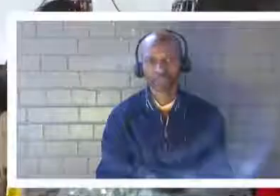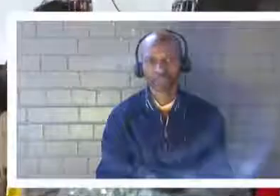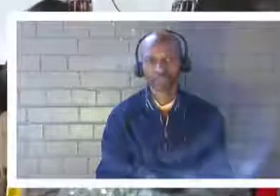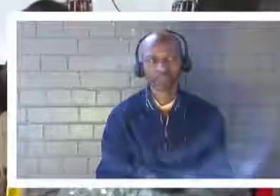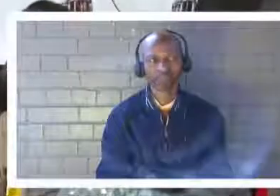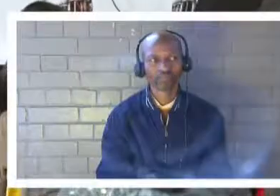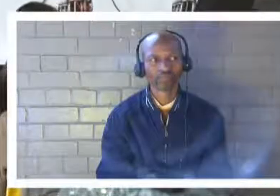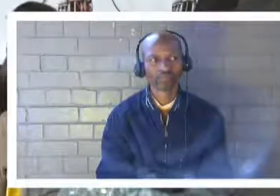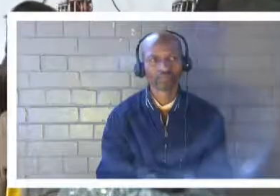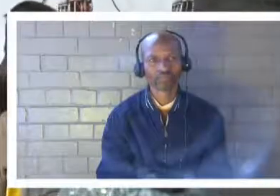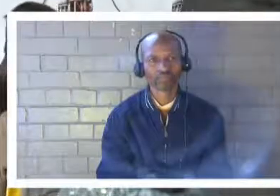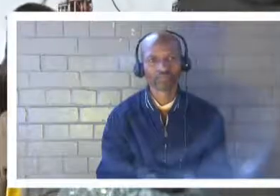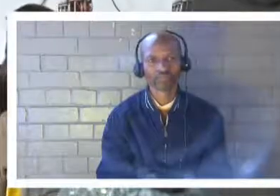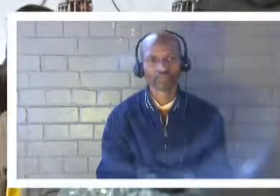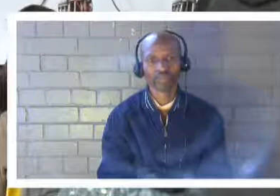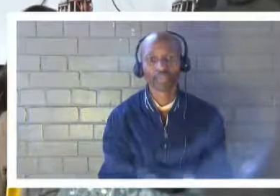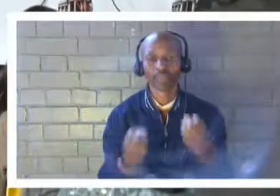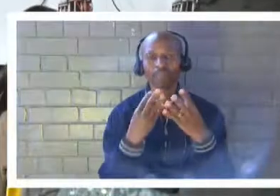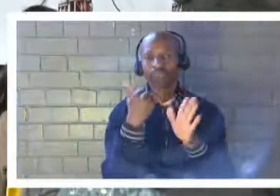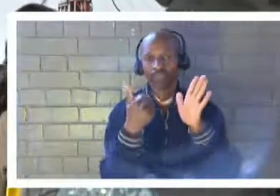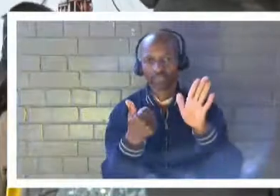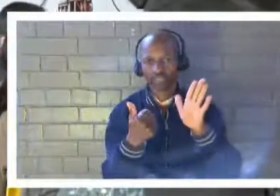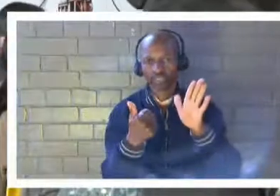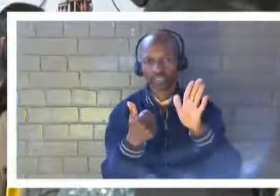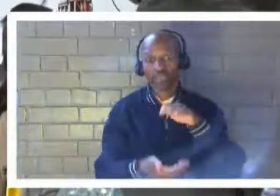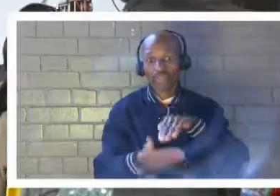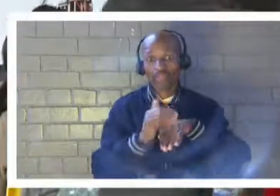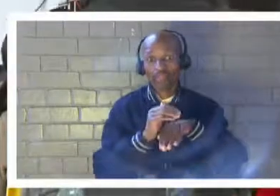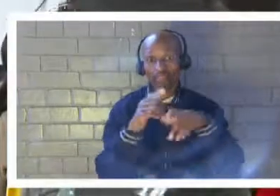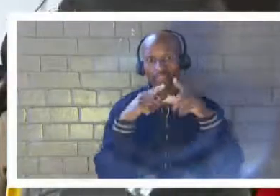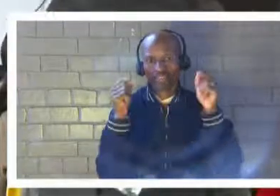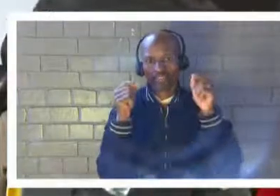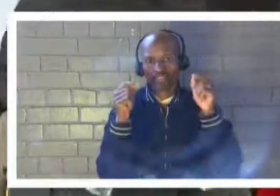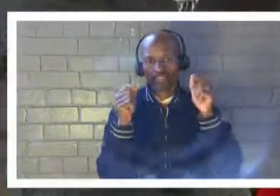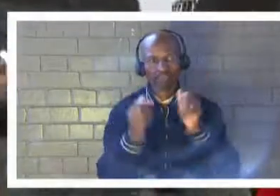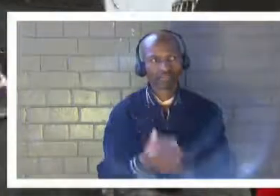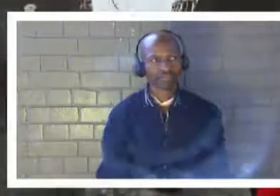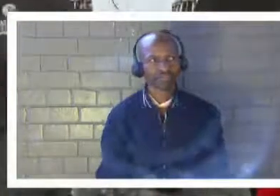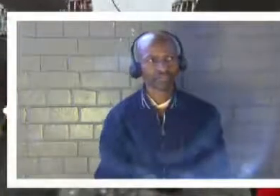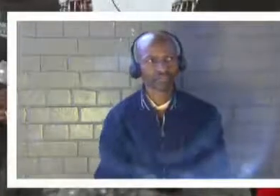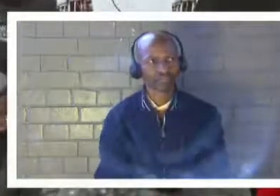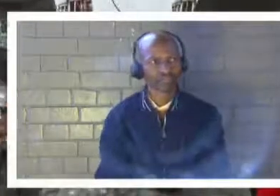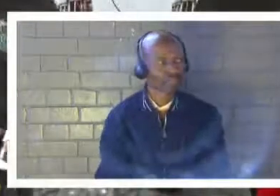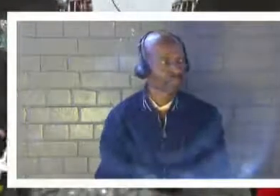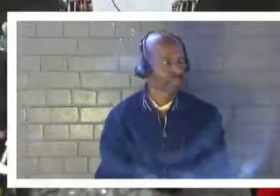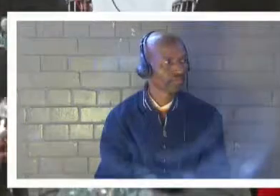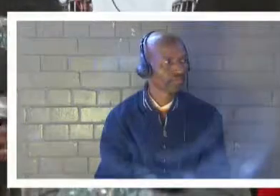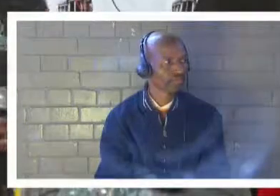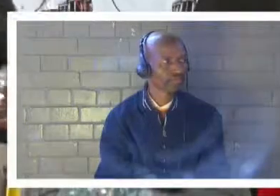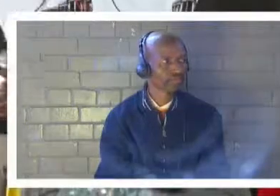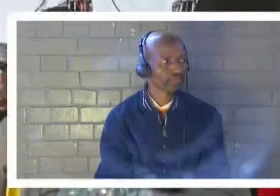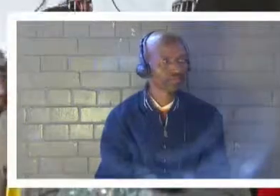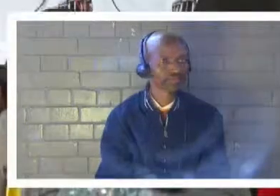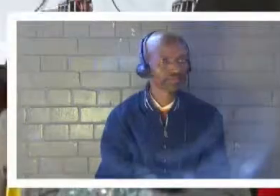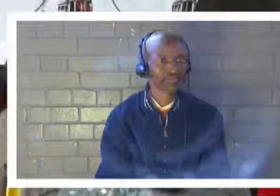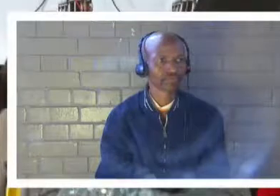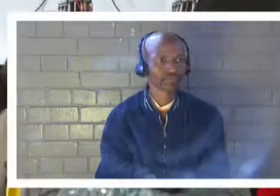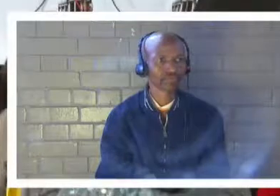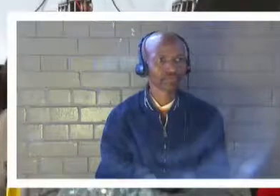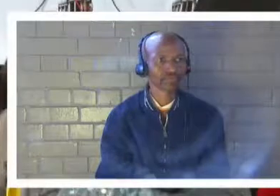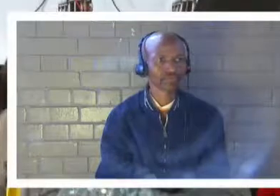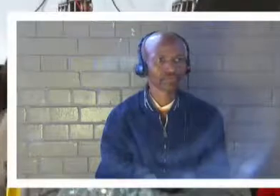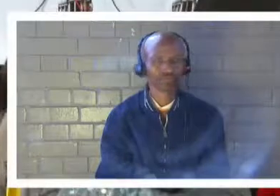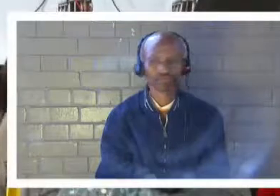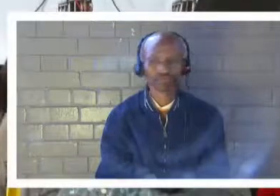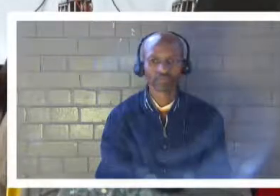Number six was somewhere at the back. Are we covered there? Okay, number seven. Yeah, in front.